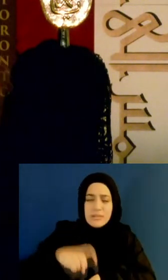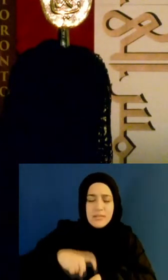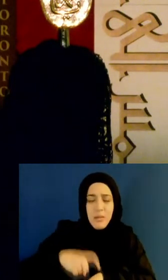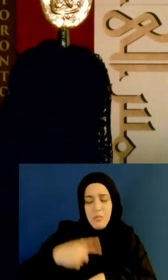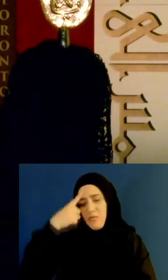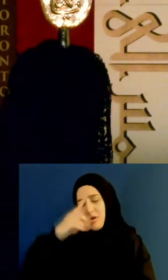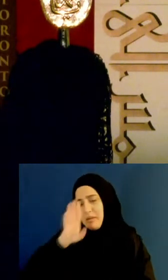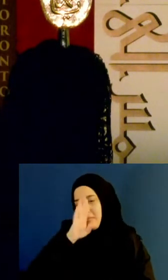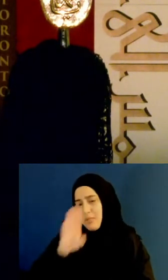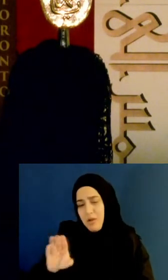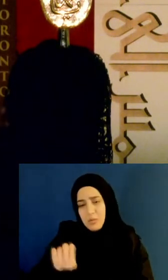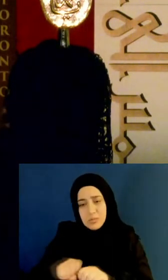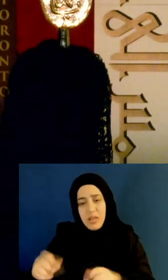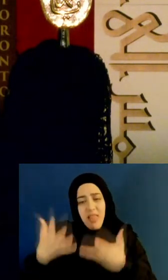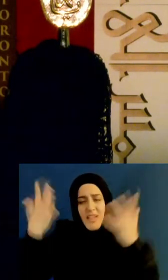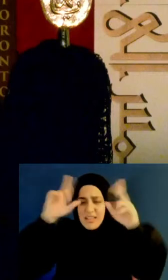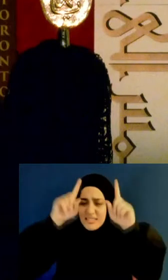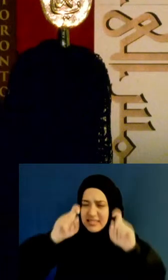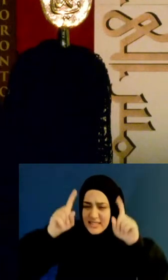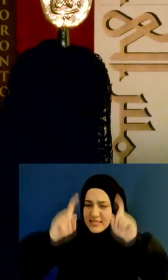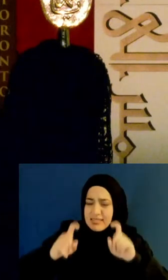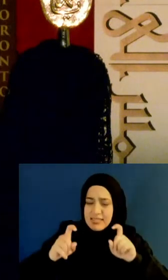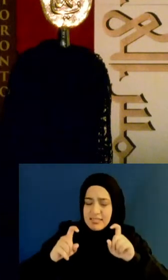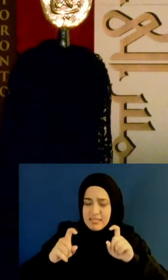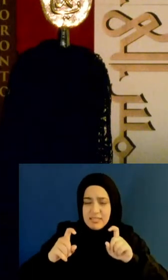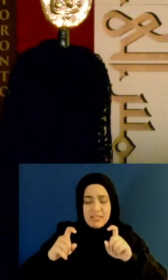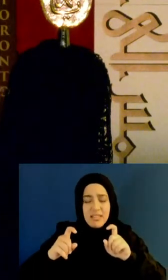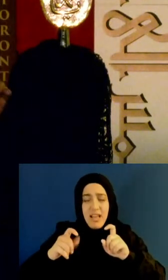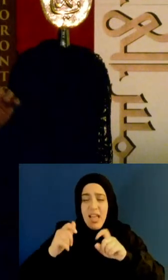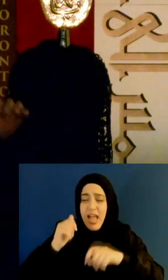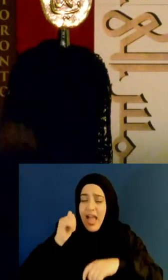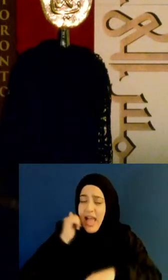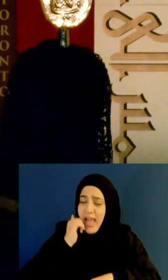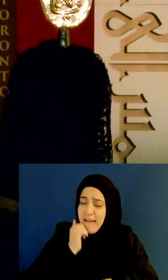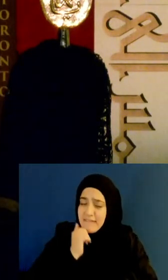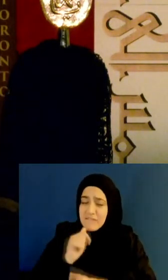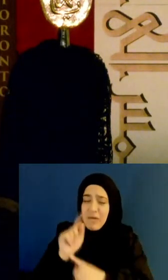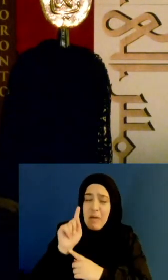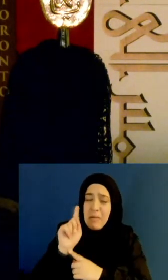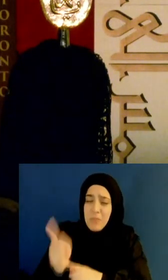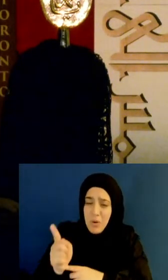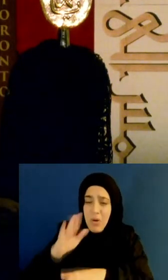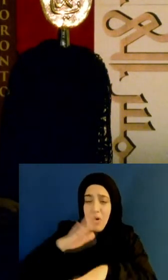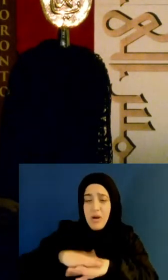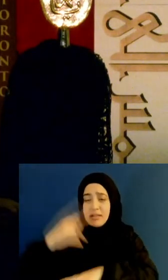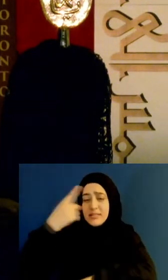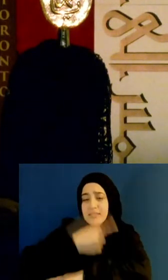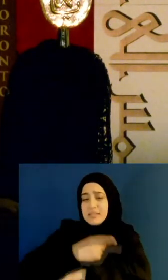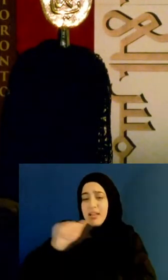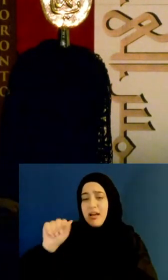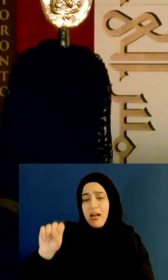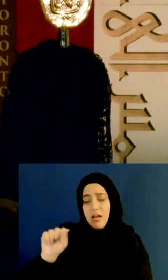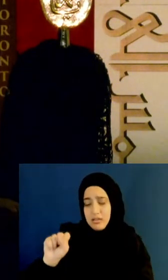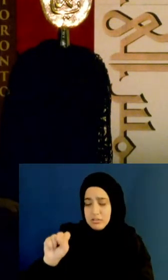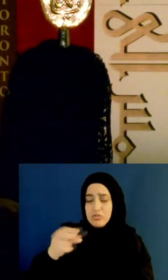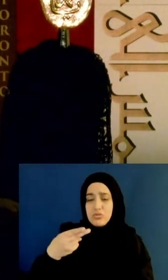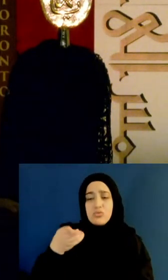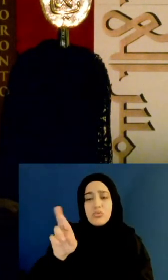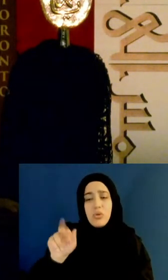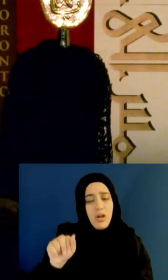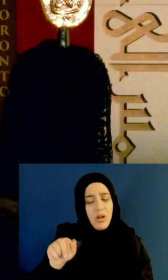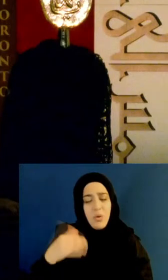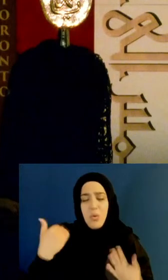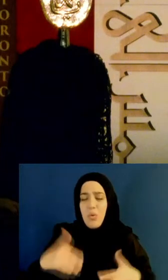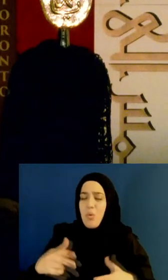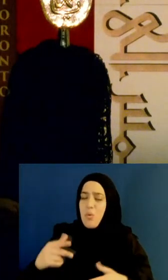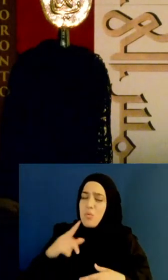the Fajr until Asr, every moment of the day of Ashura was difficult for Imam